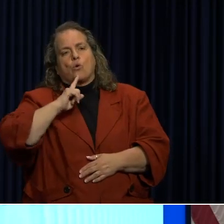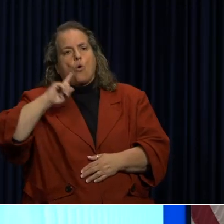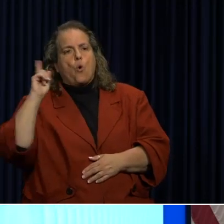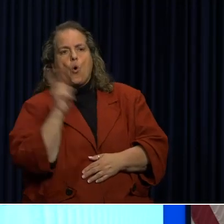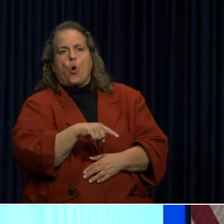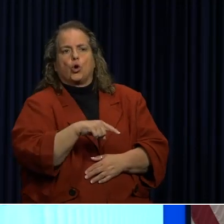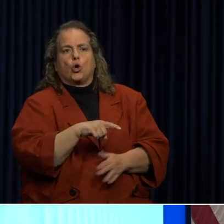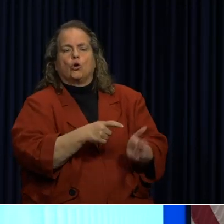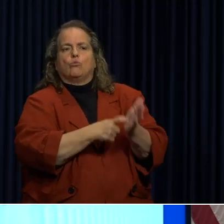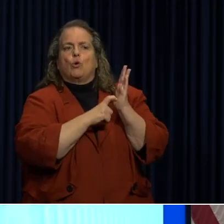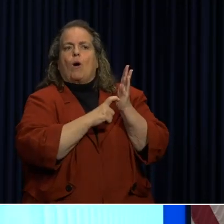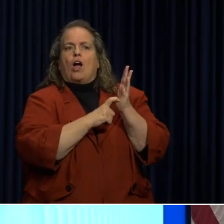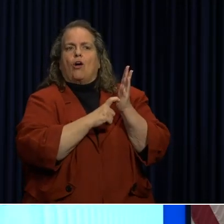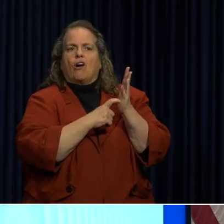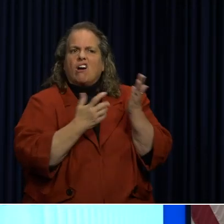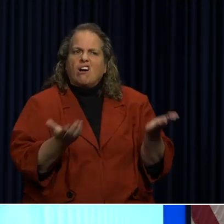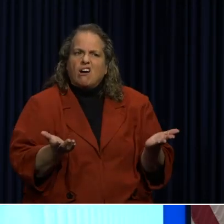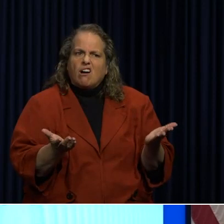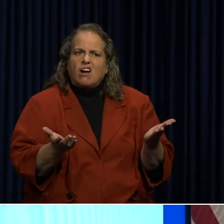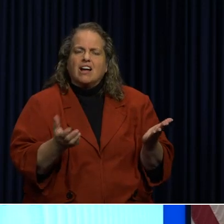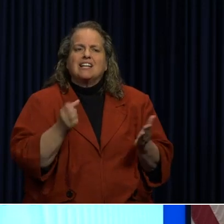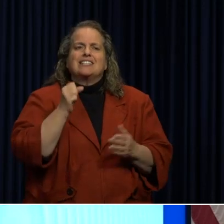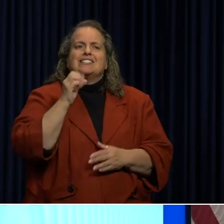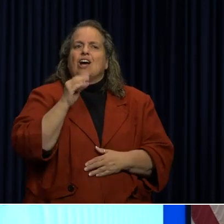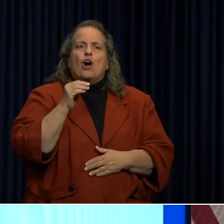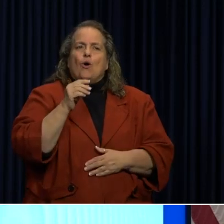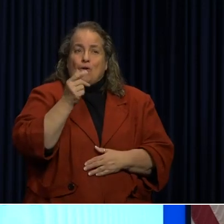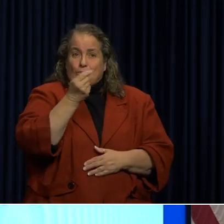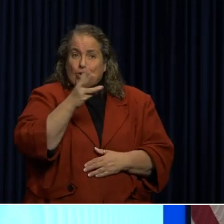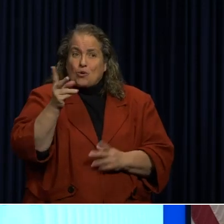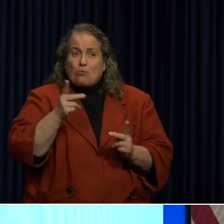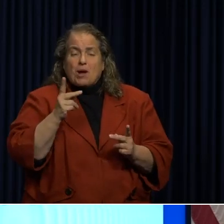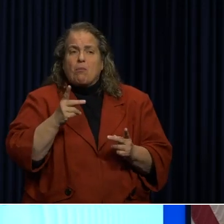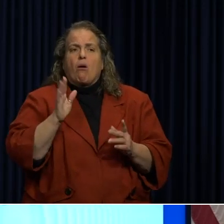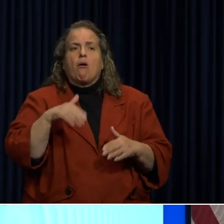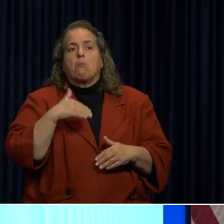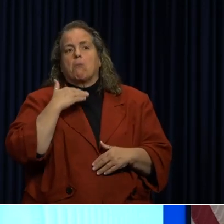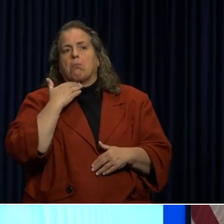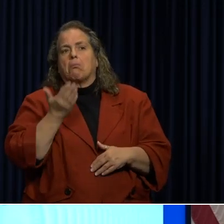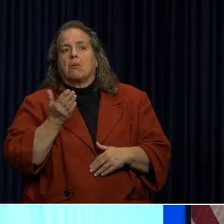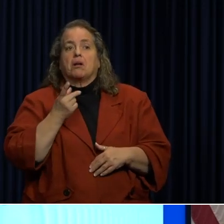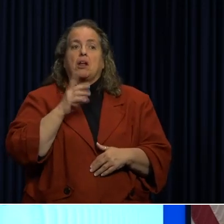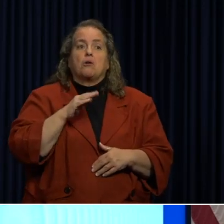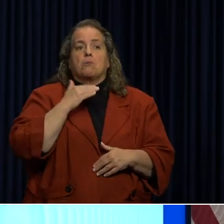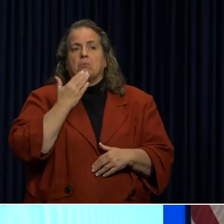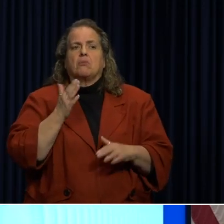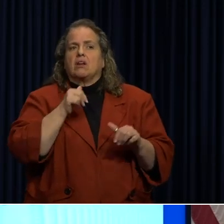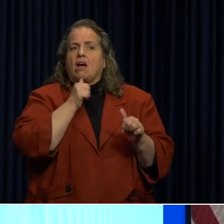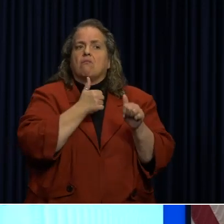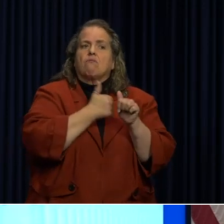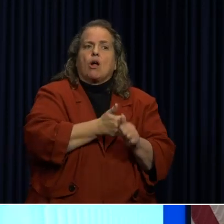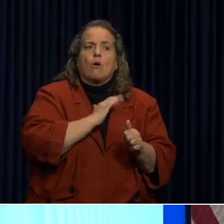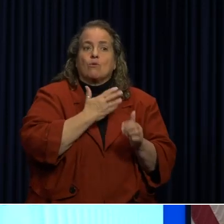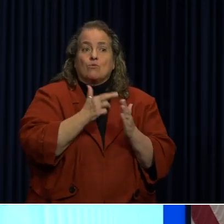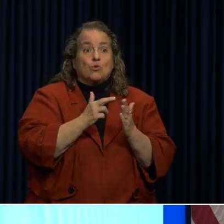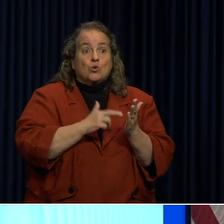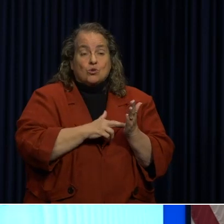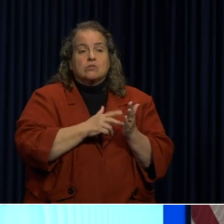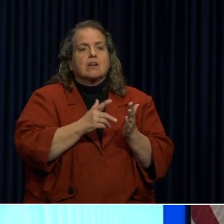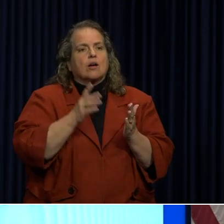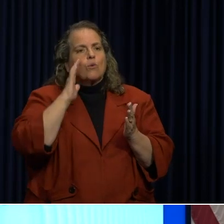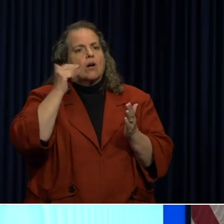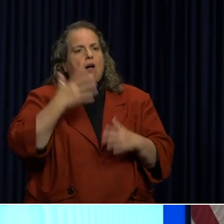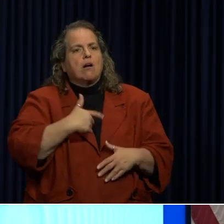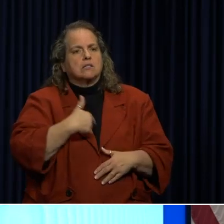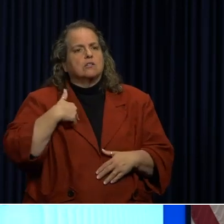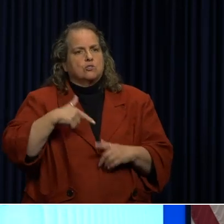can not only ruin it for everybody else, but will spread the virus. So don't be that person. All right? I mean, we can't